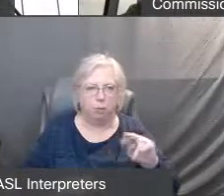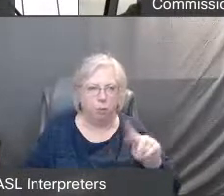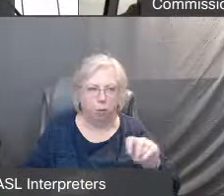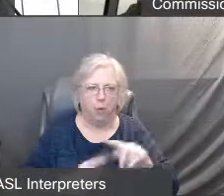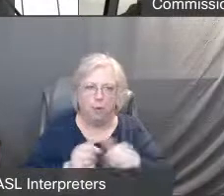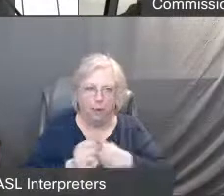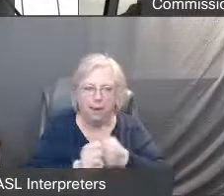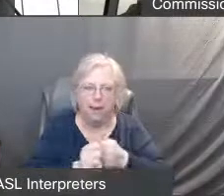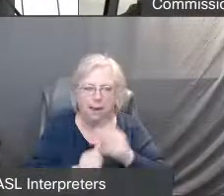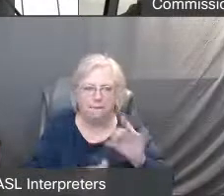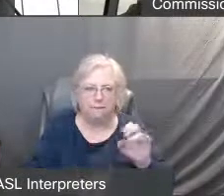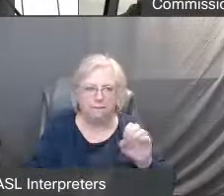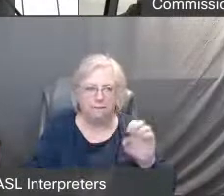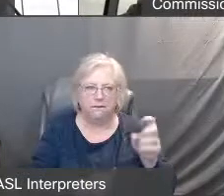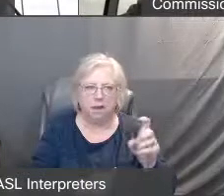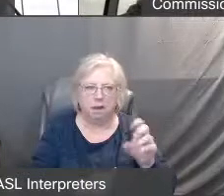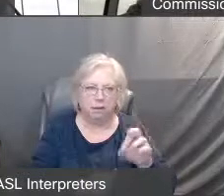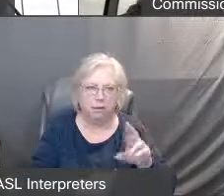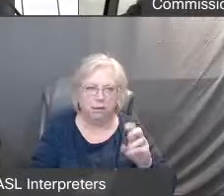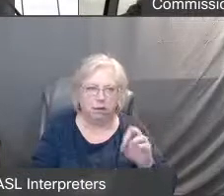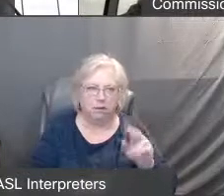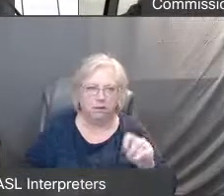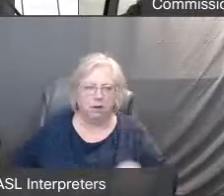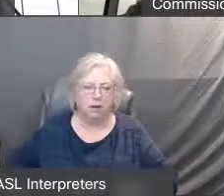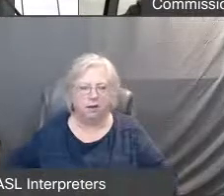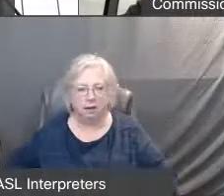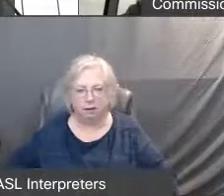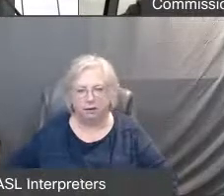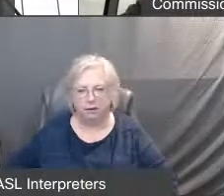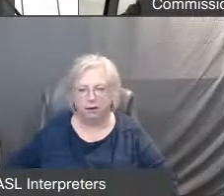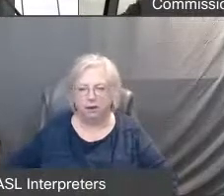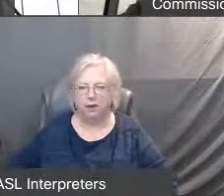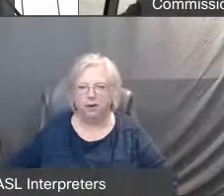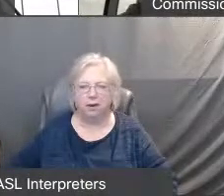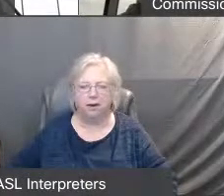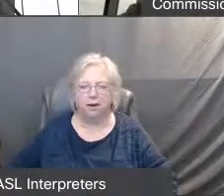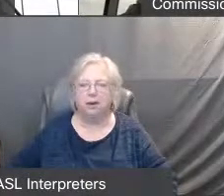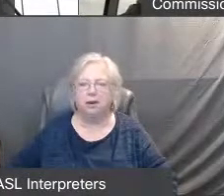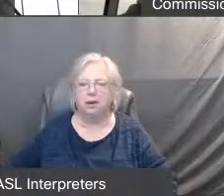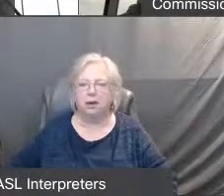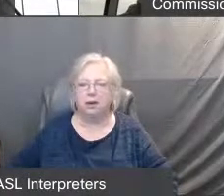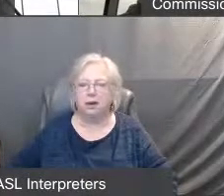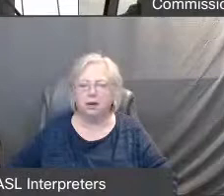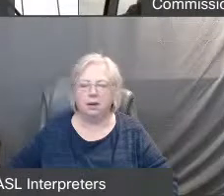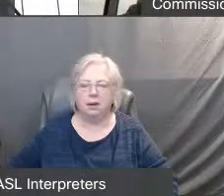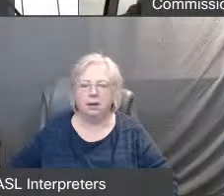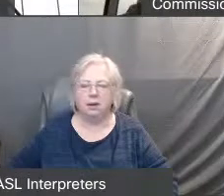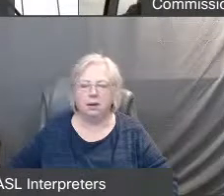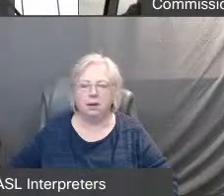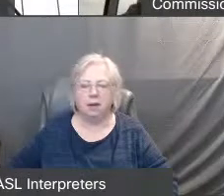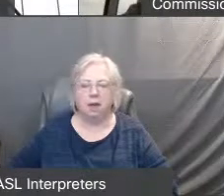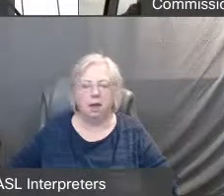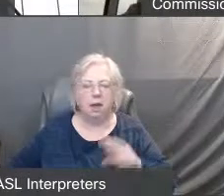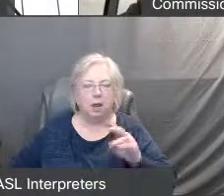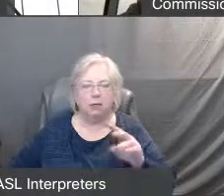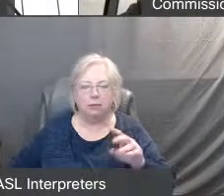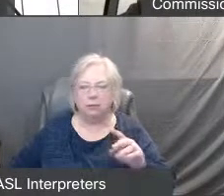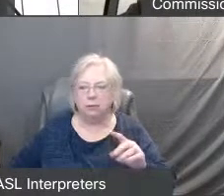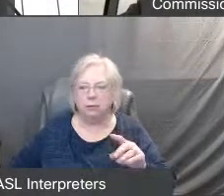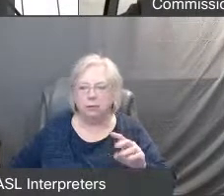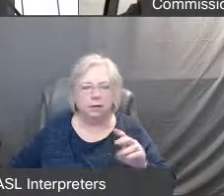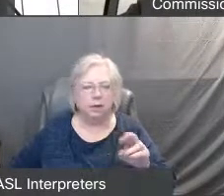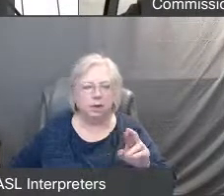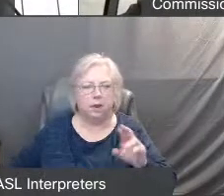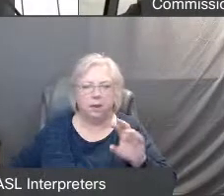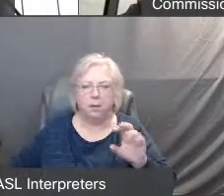behind Foxcroft. Okay, thank you. Mr. Moore, I think you may have had a question. No, Mr. Chairman, I don't believe Mr.